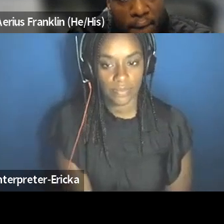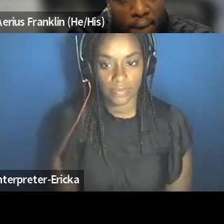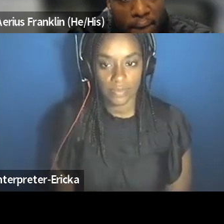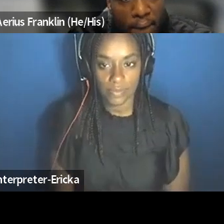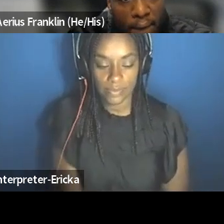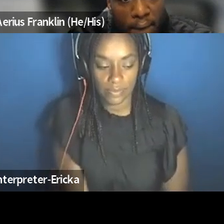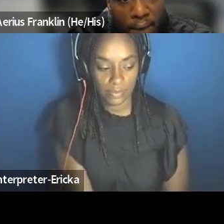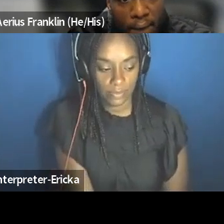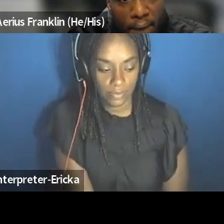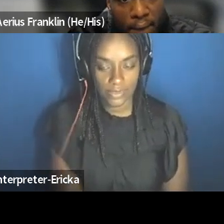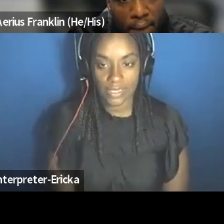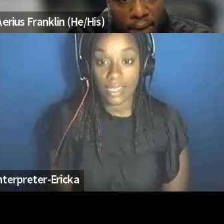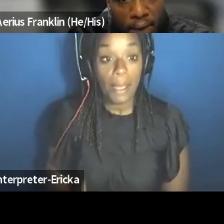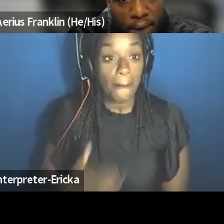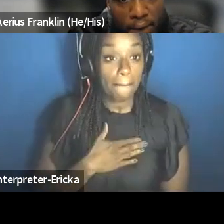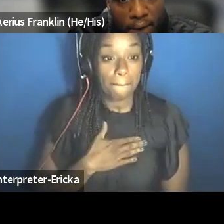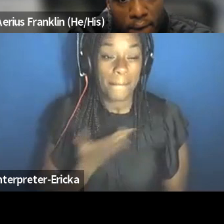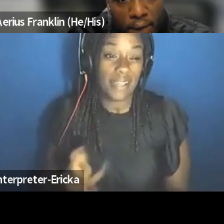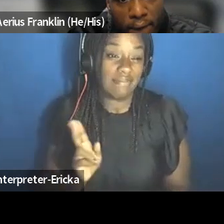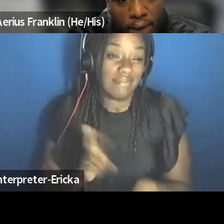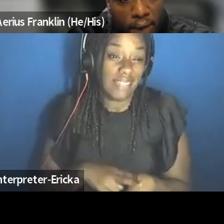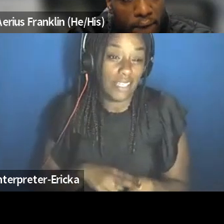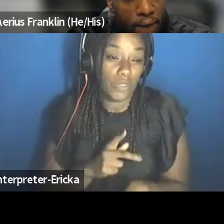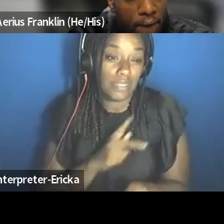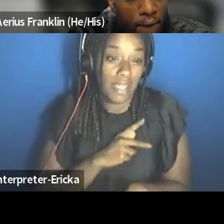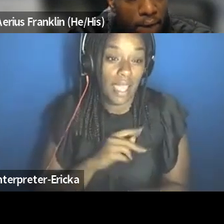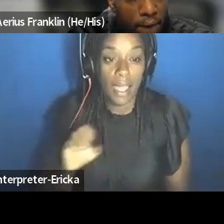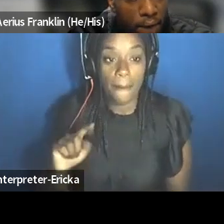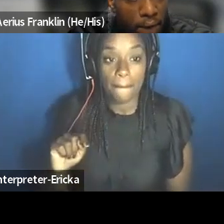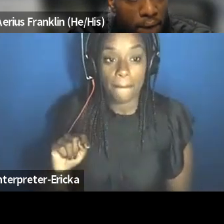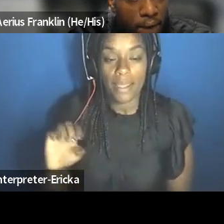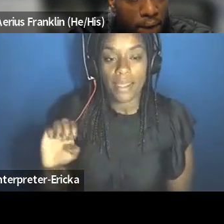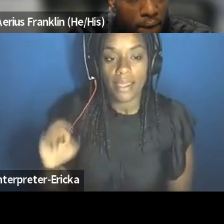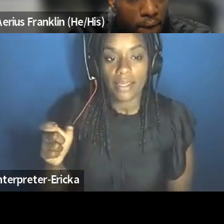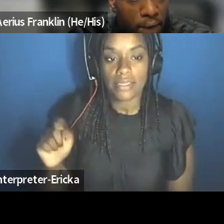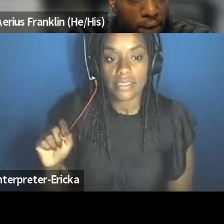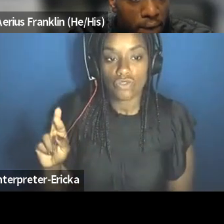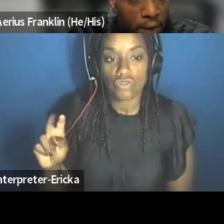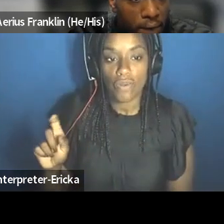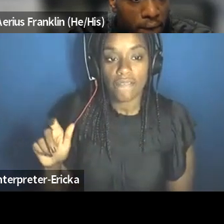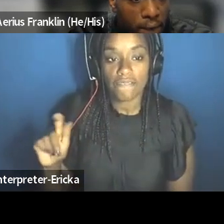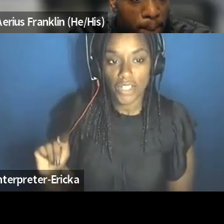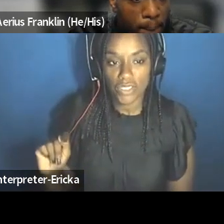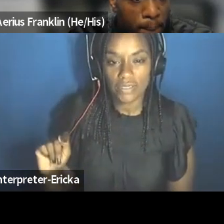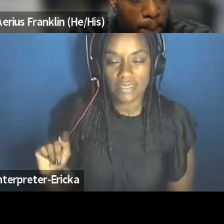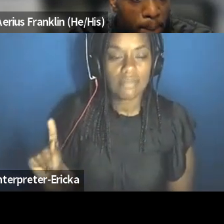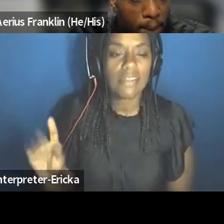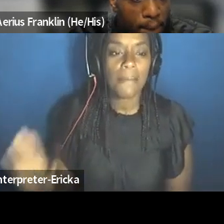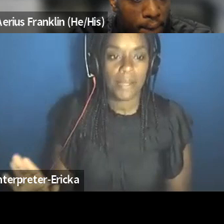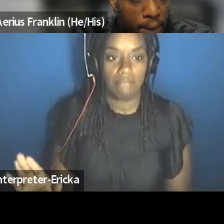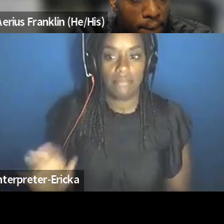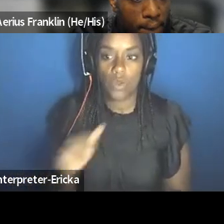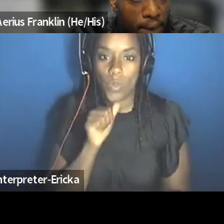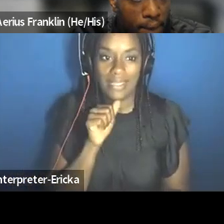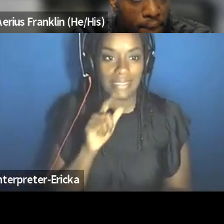am extroverted in my nature, and I think that let's all just take into consideration who we are as people within our center, and to not compare yourselves to